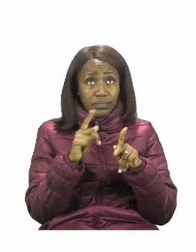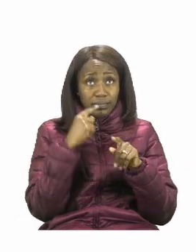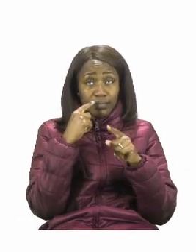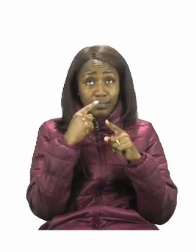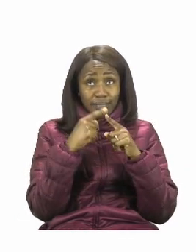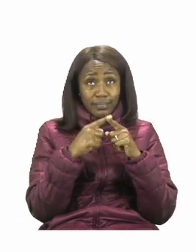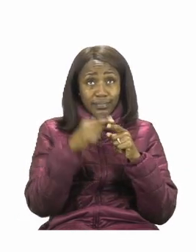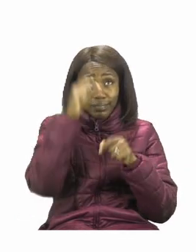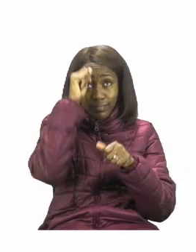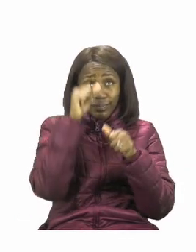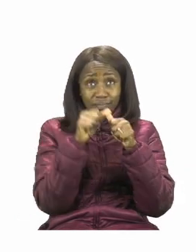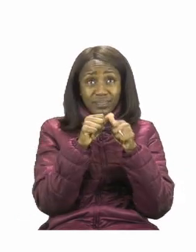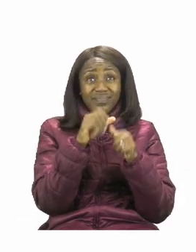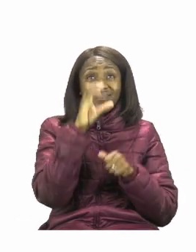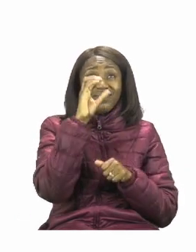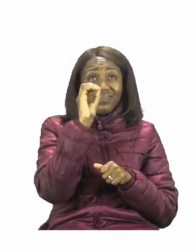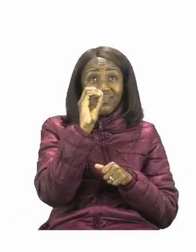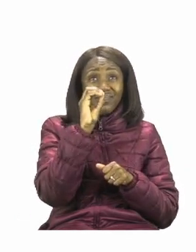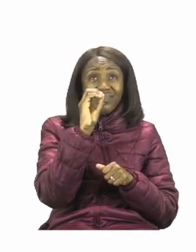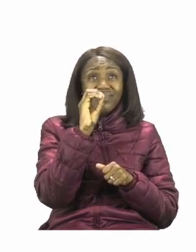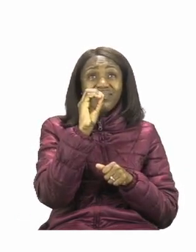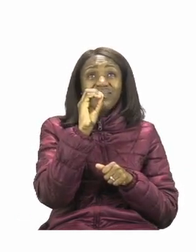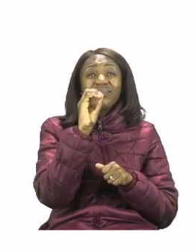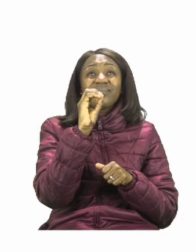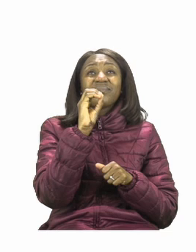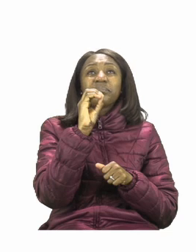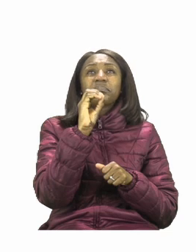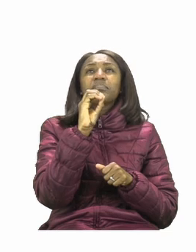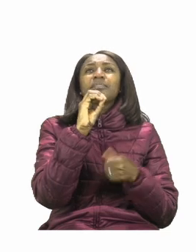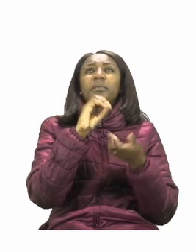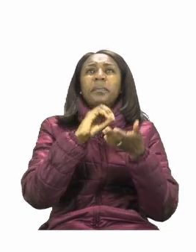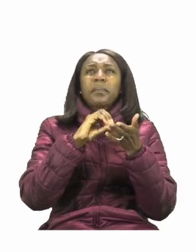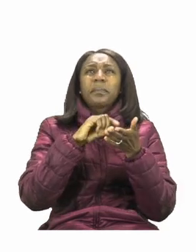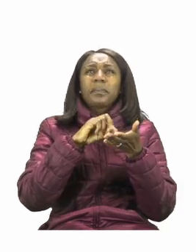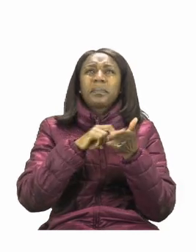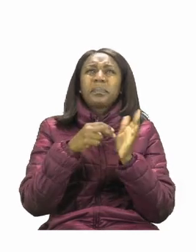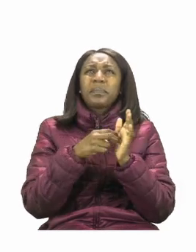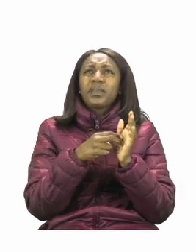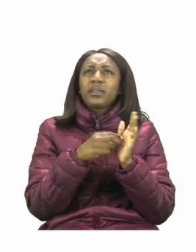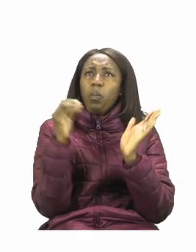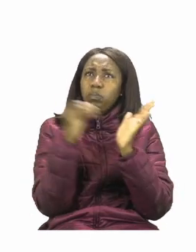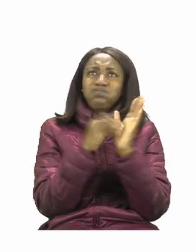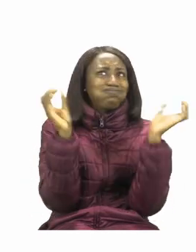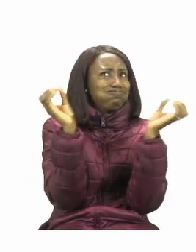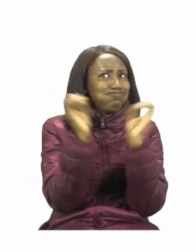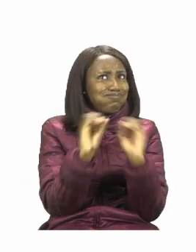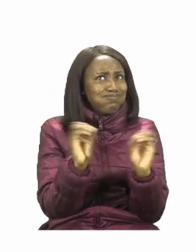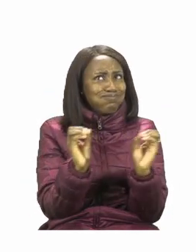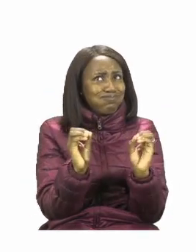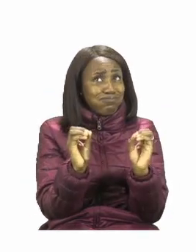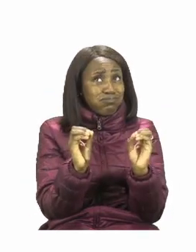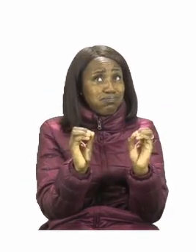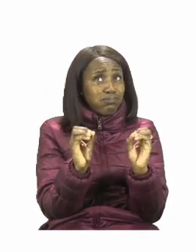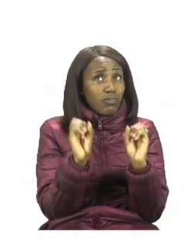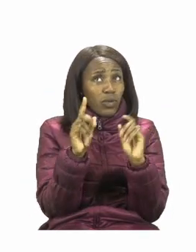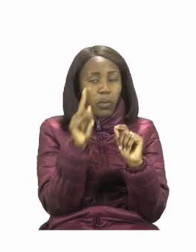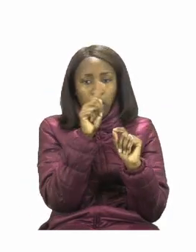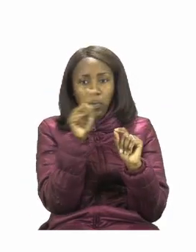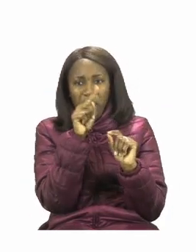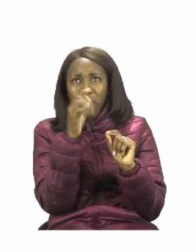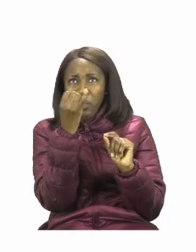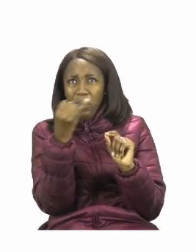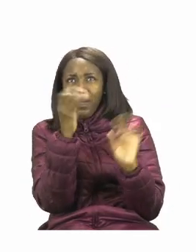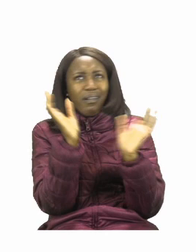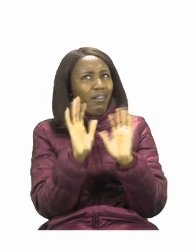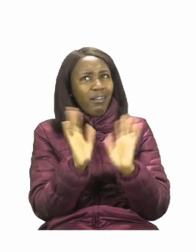remember that 0 means that the rod is empty. It means if there is a 0, you put